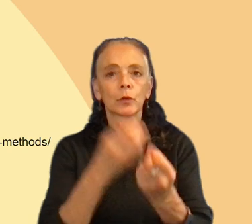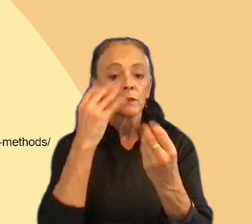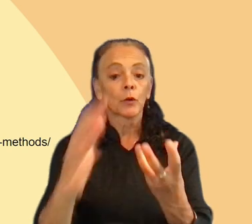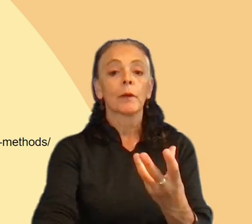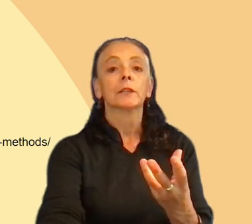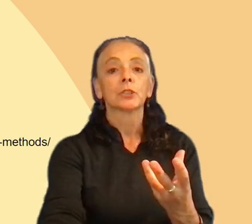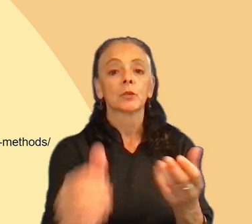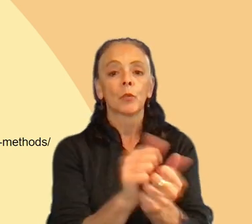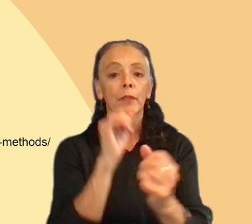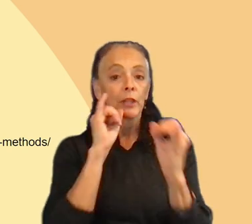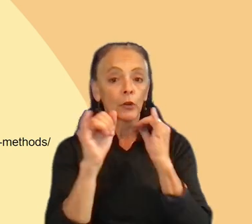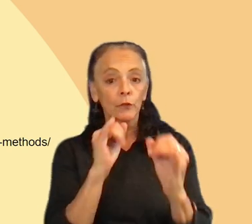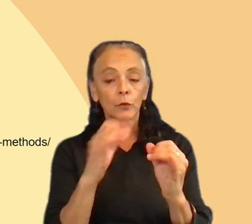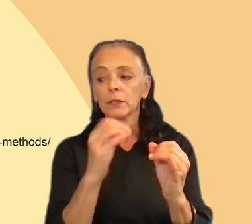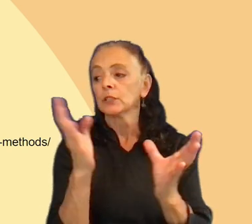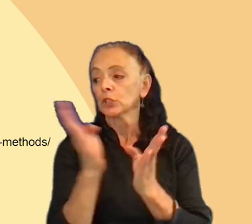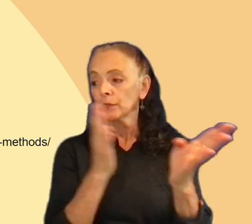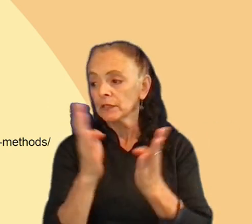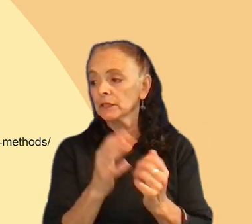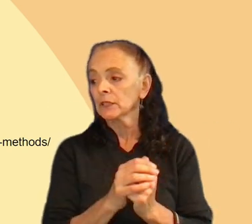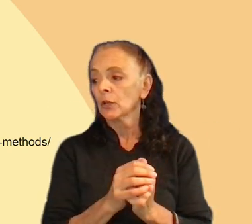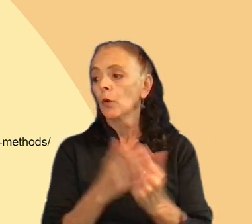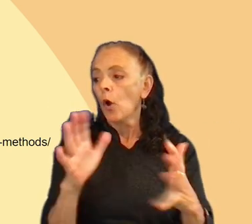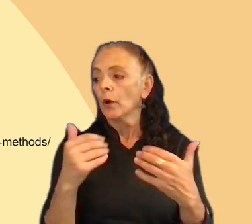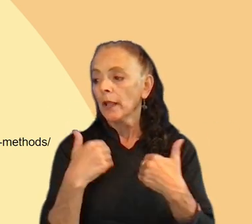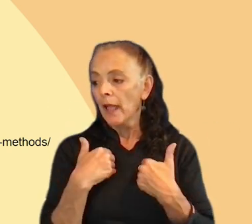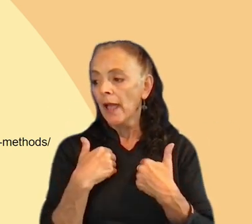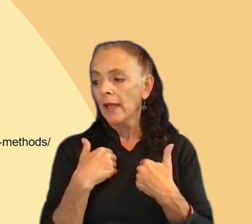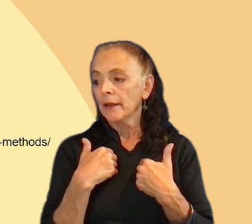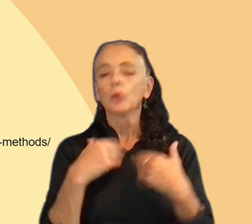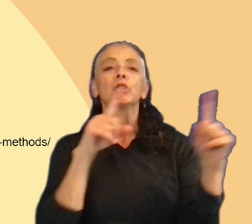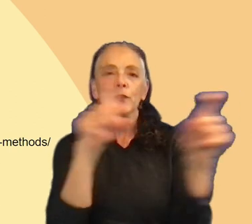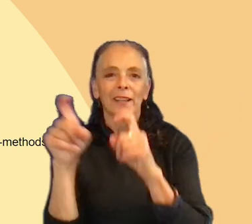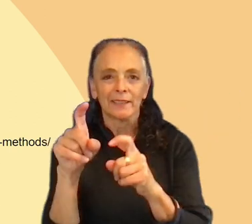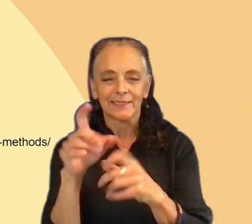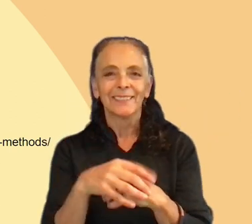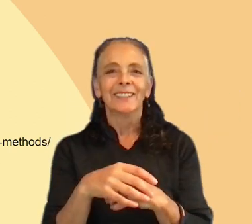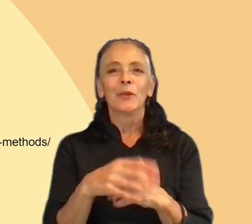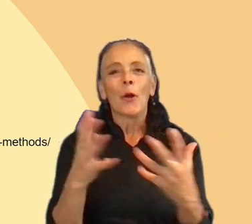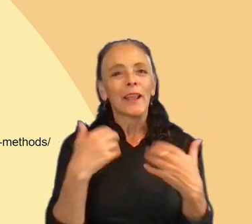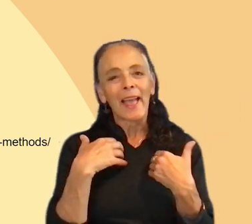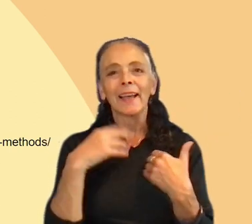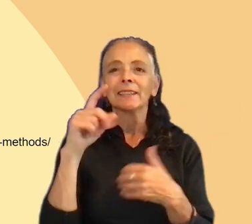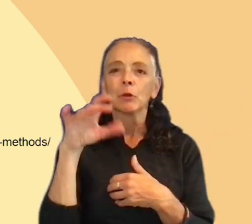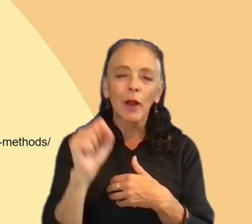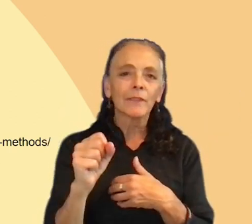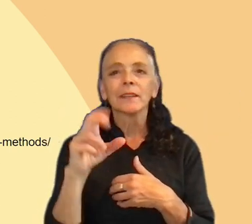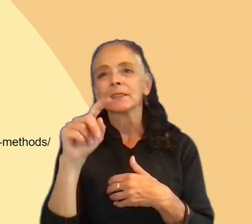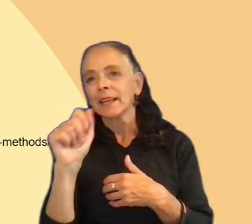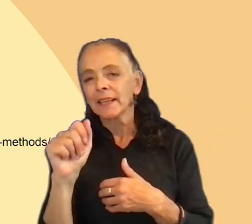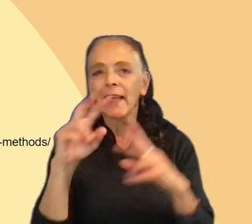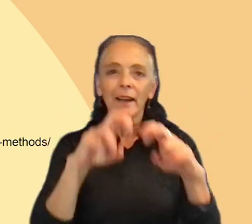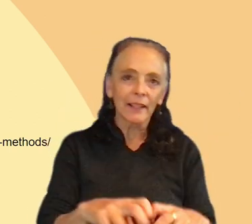interviews and service since we had the red data from uh remote play testing demographics metrics analytics and